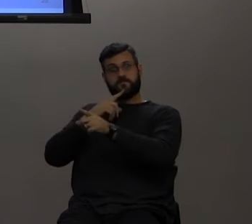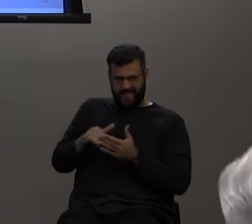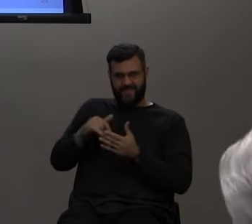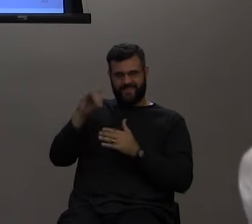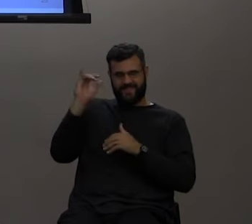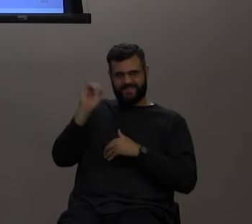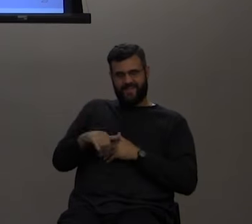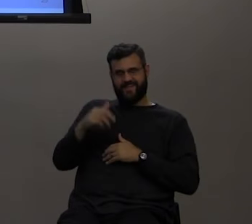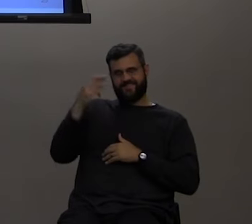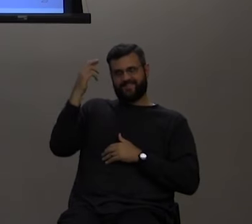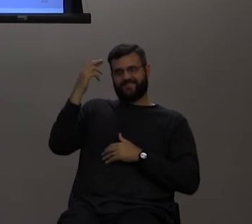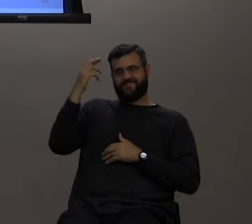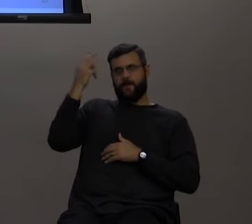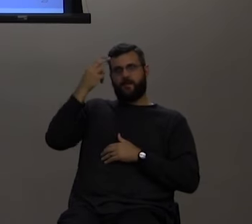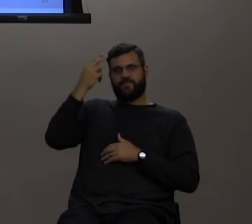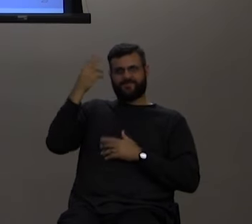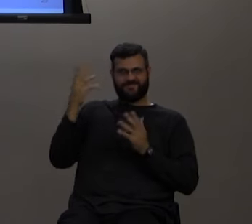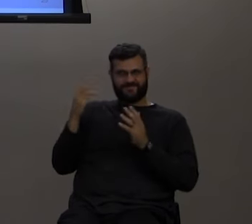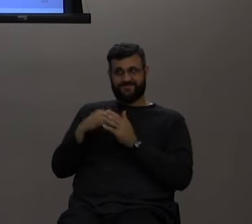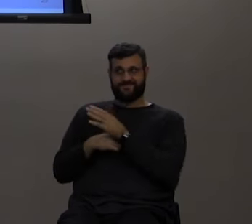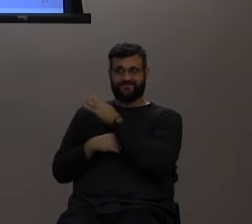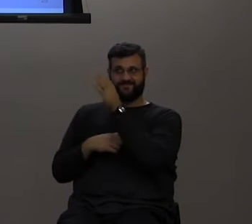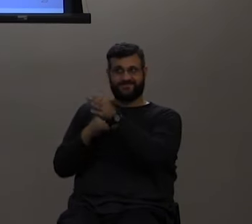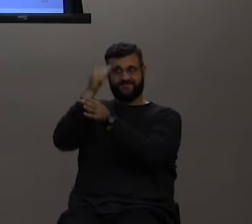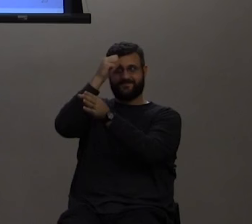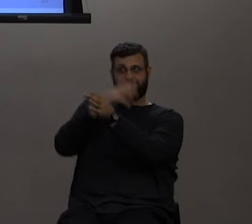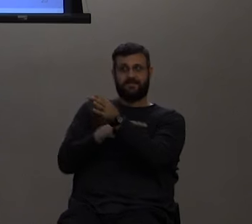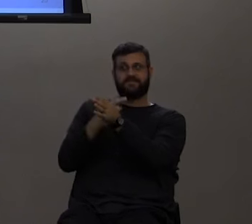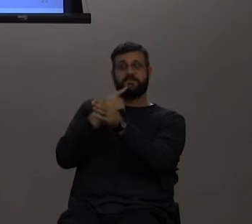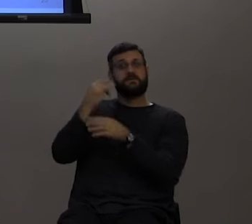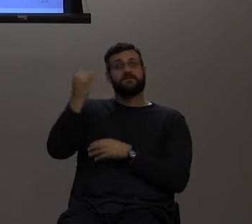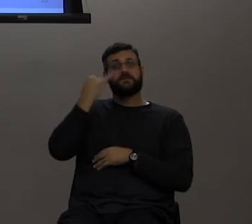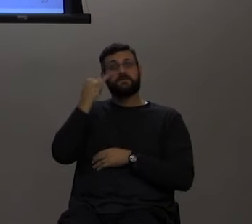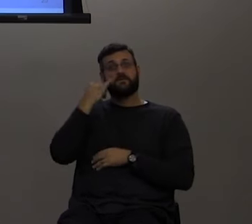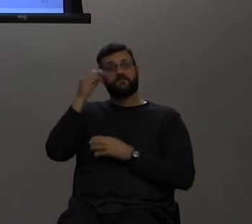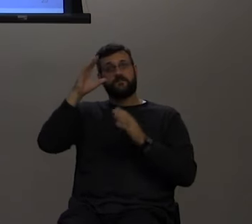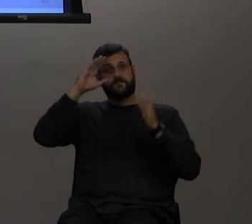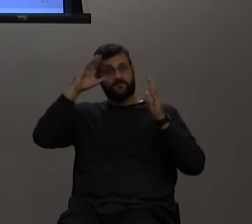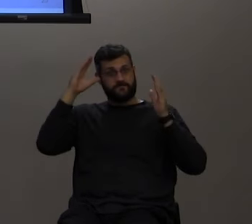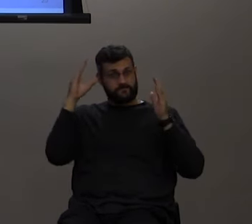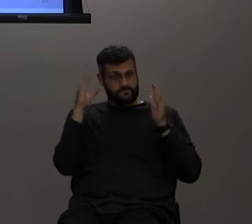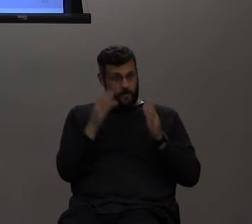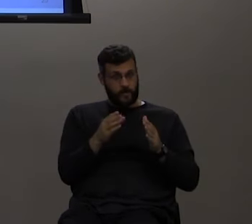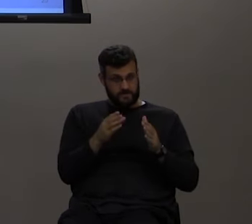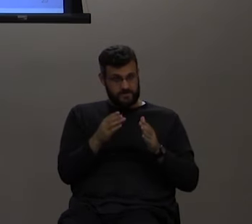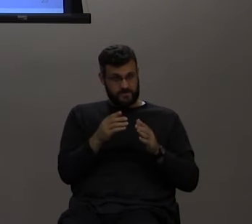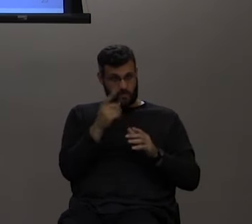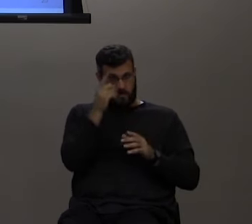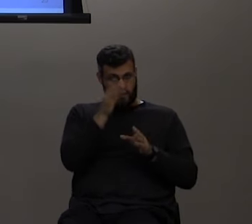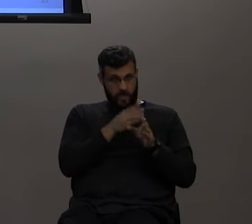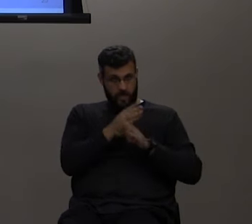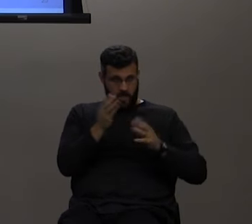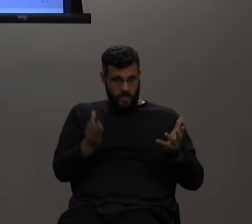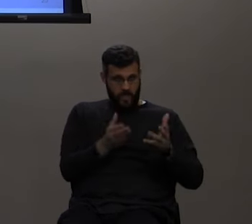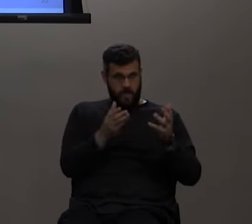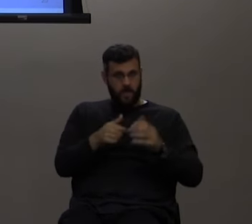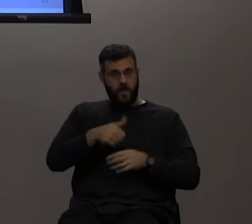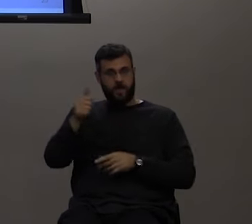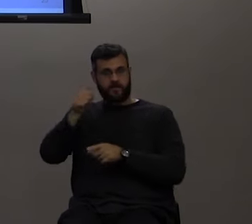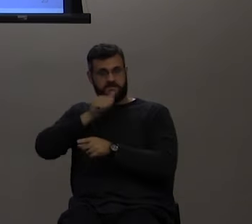Correct. Yeah. So are you saying that if you focus on one area, you may pay a price in another area that you've